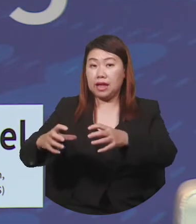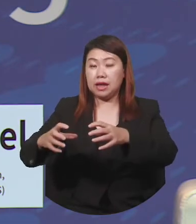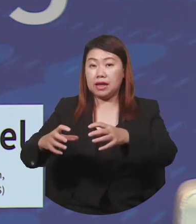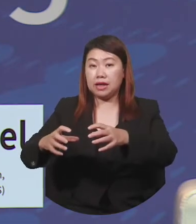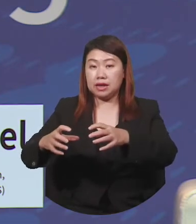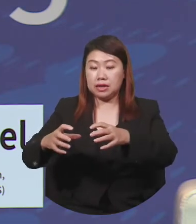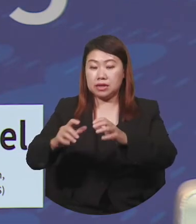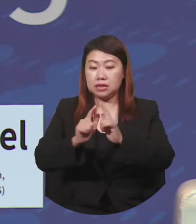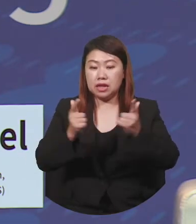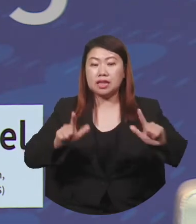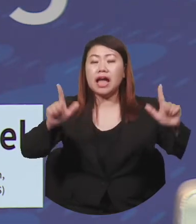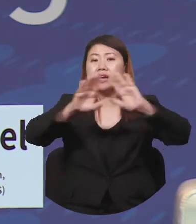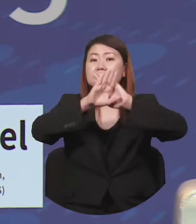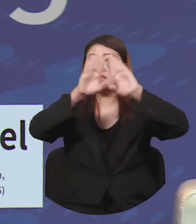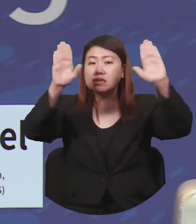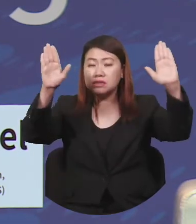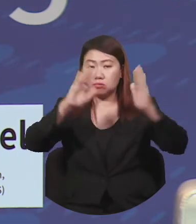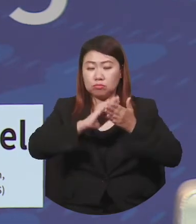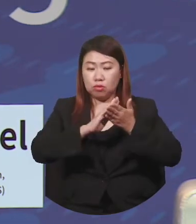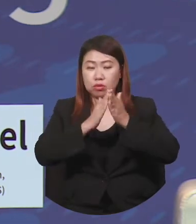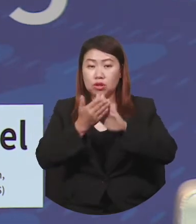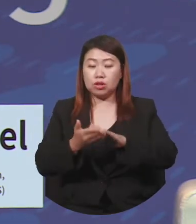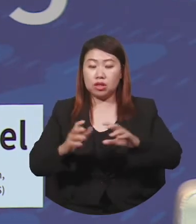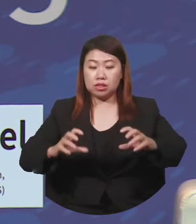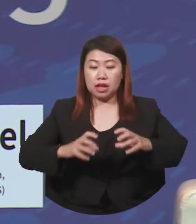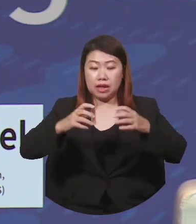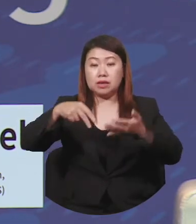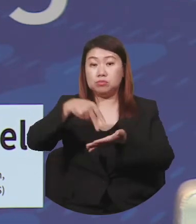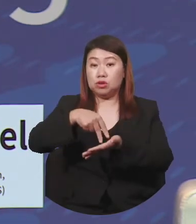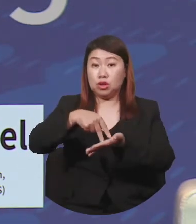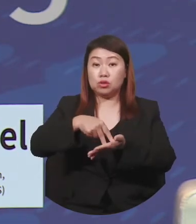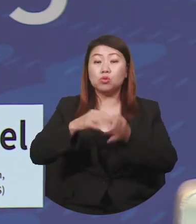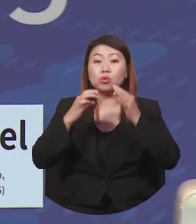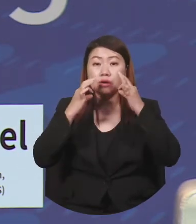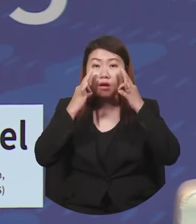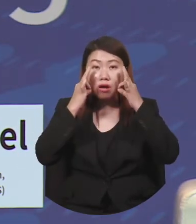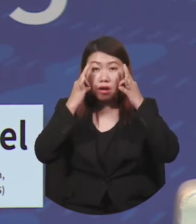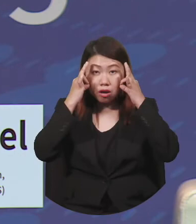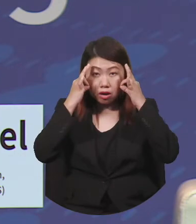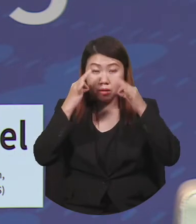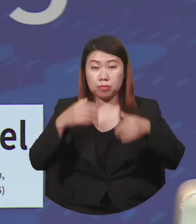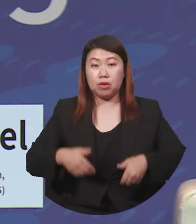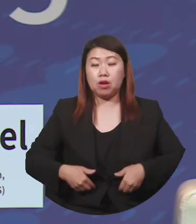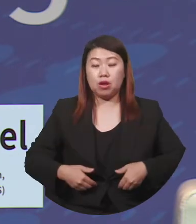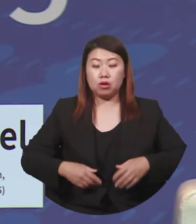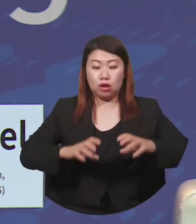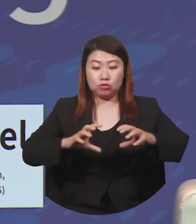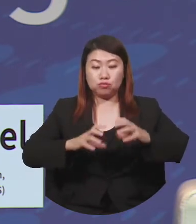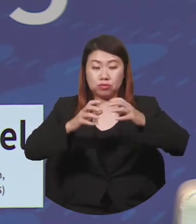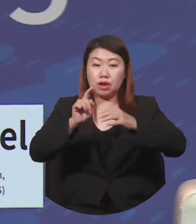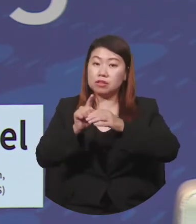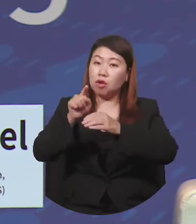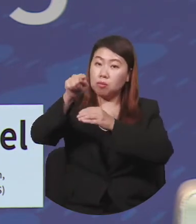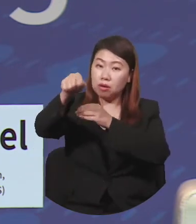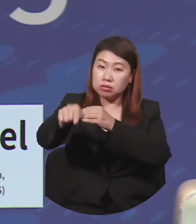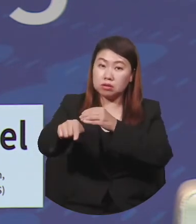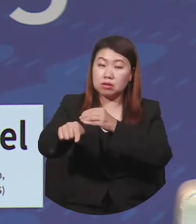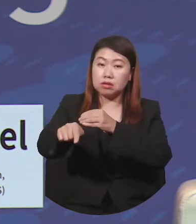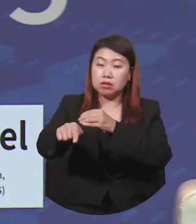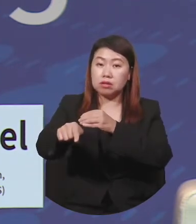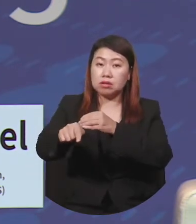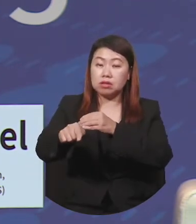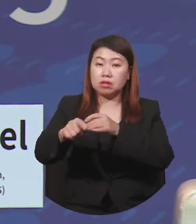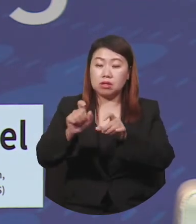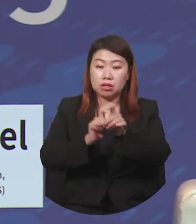in other areas it's rather difficult. Yeah? Just to see that China stopped this climate change